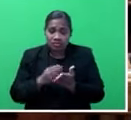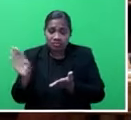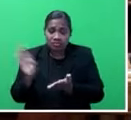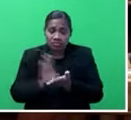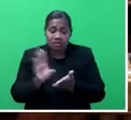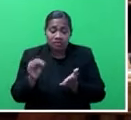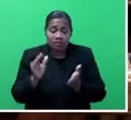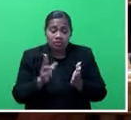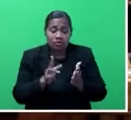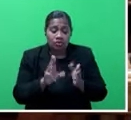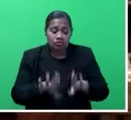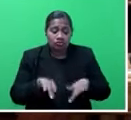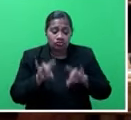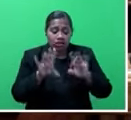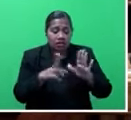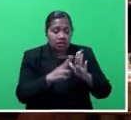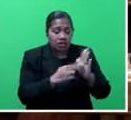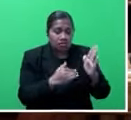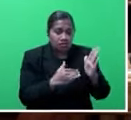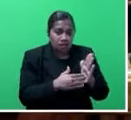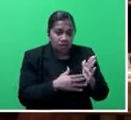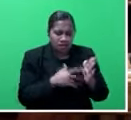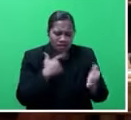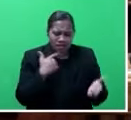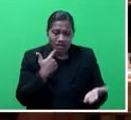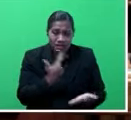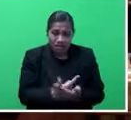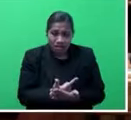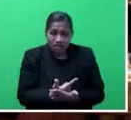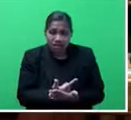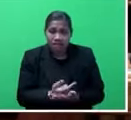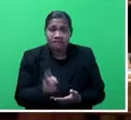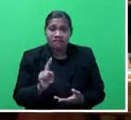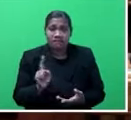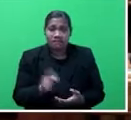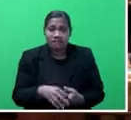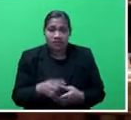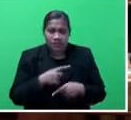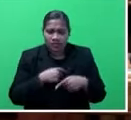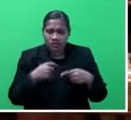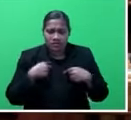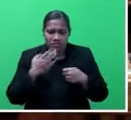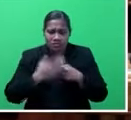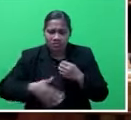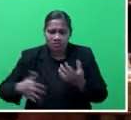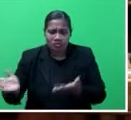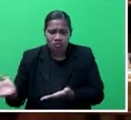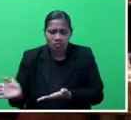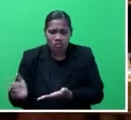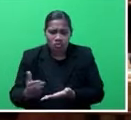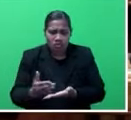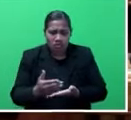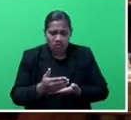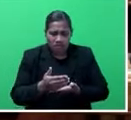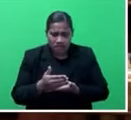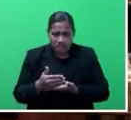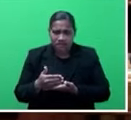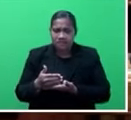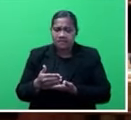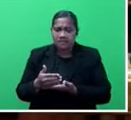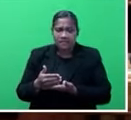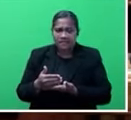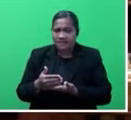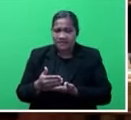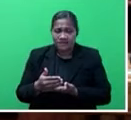Zealand. So the lie is that we did not collect this by ourselves. We did